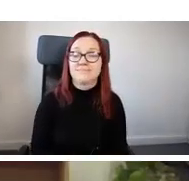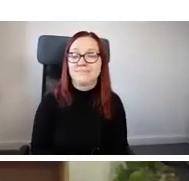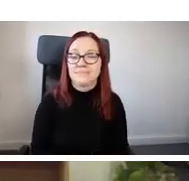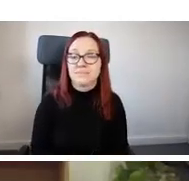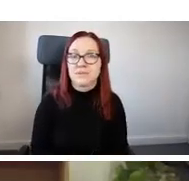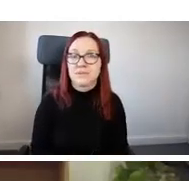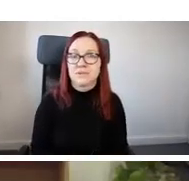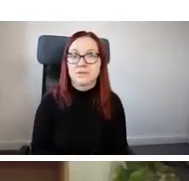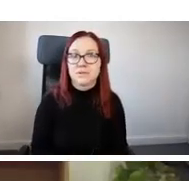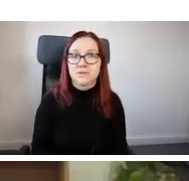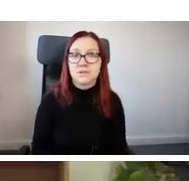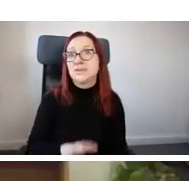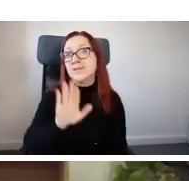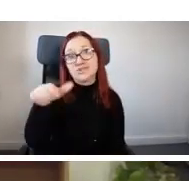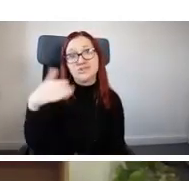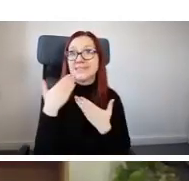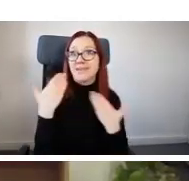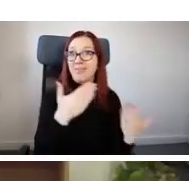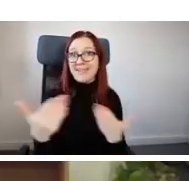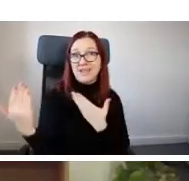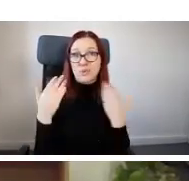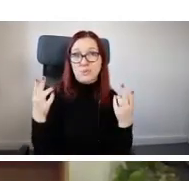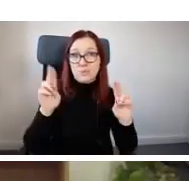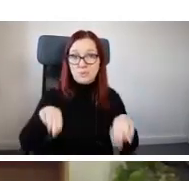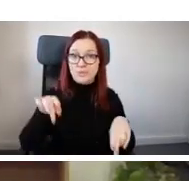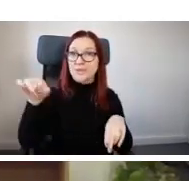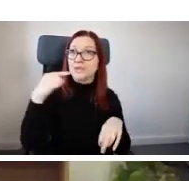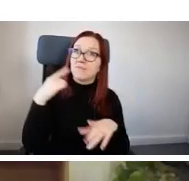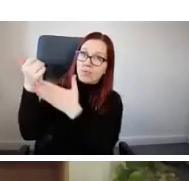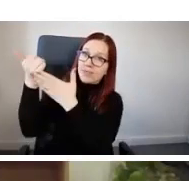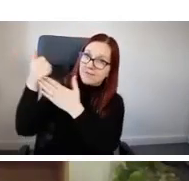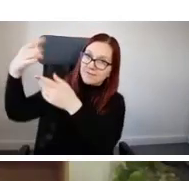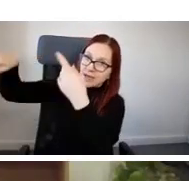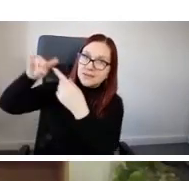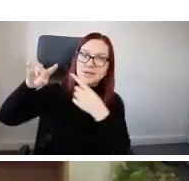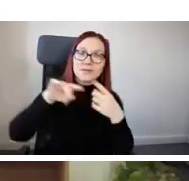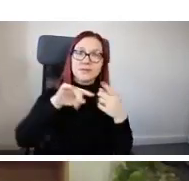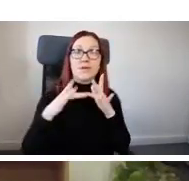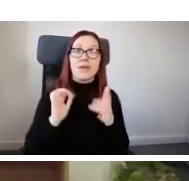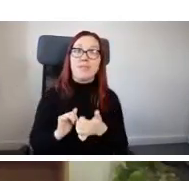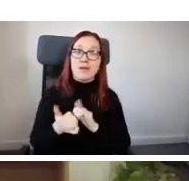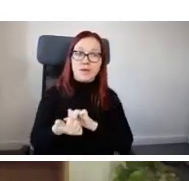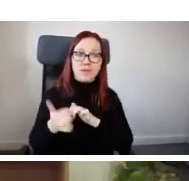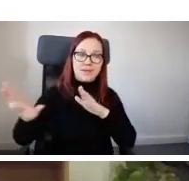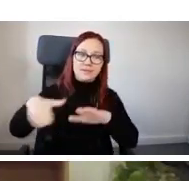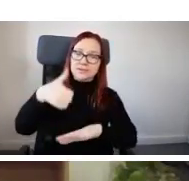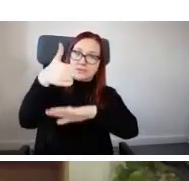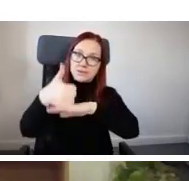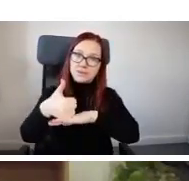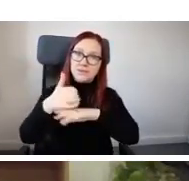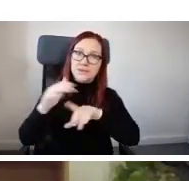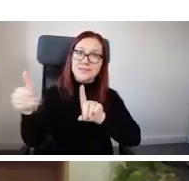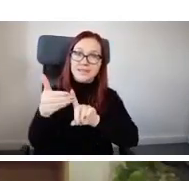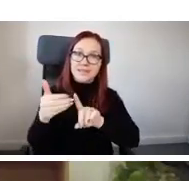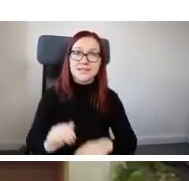here, there's just to say many thanks to all of the advisors and the other colleagues who made this study possible. And so